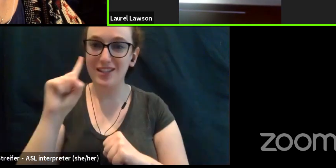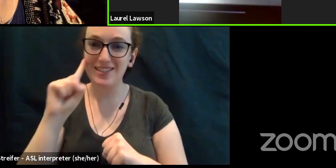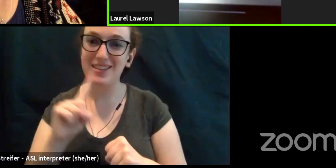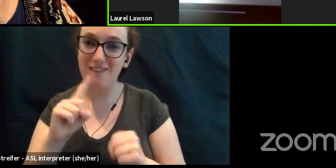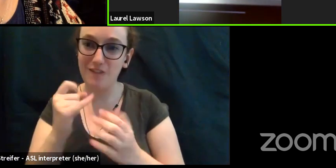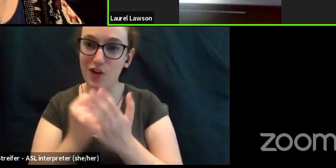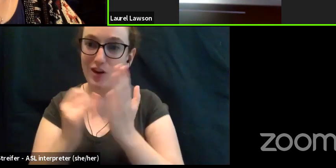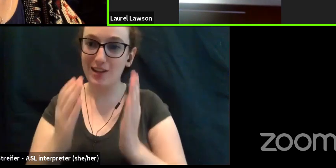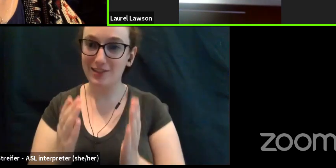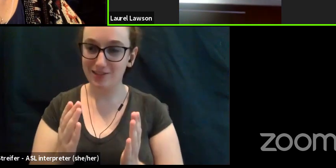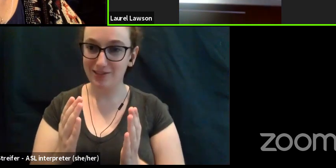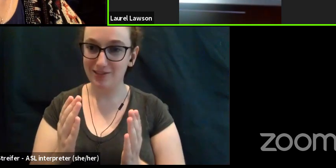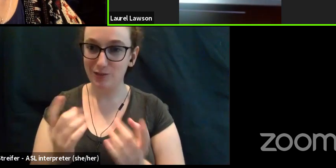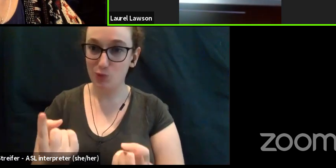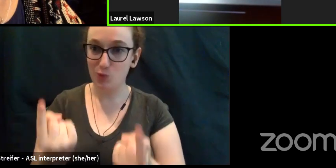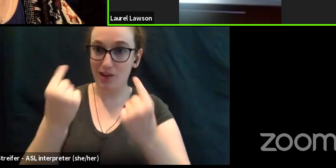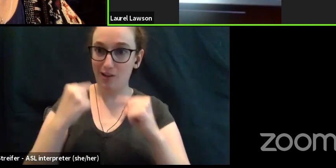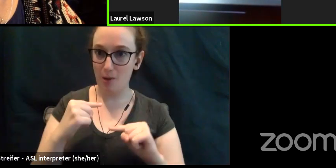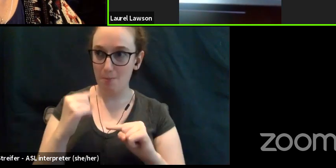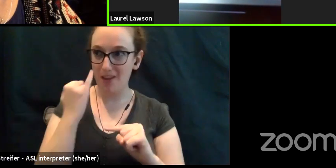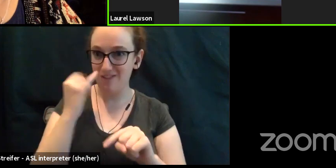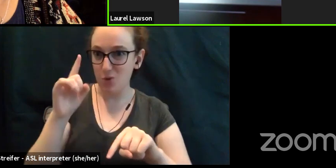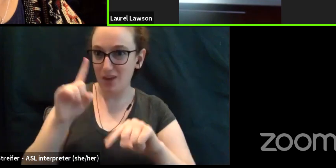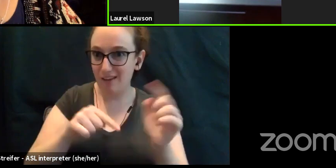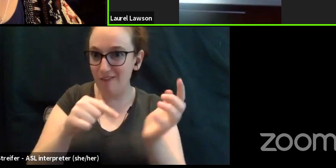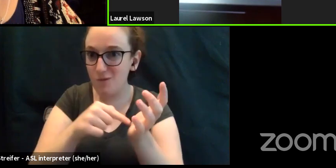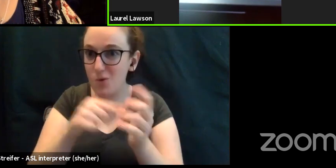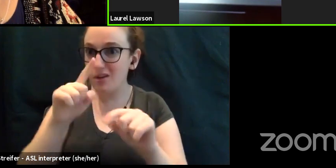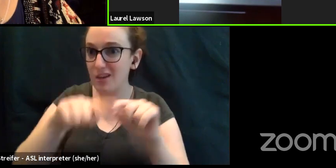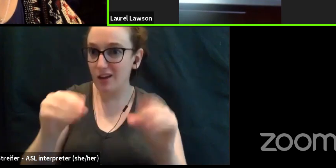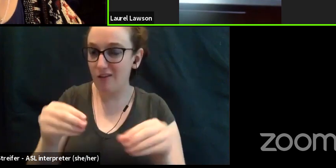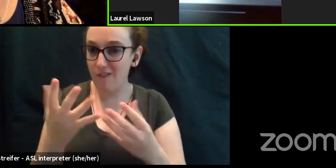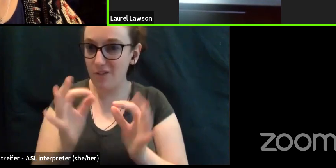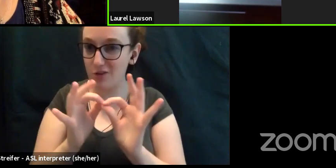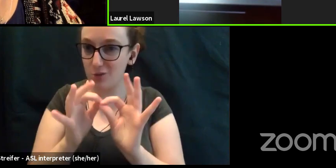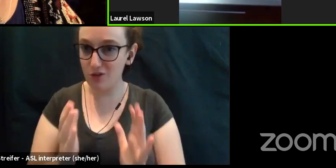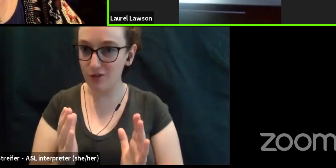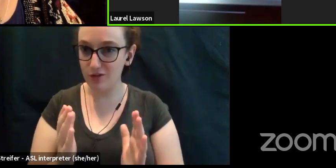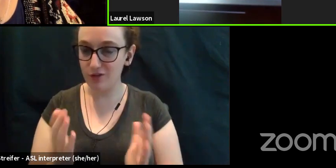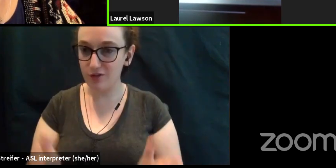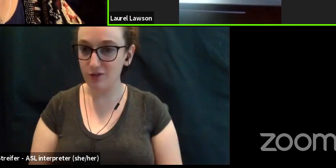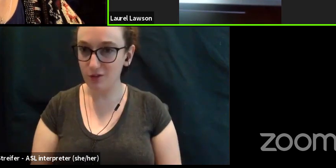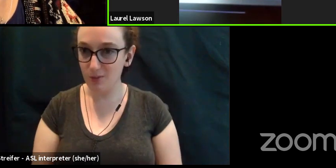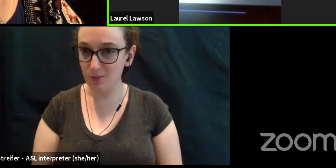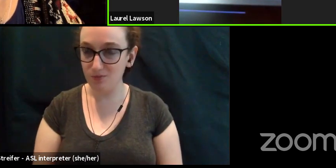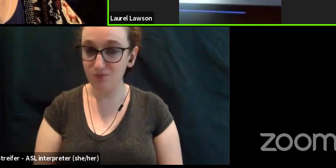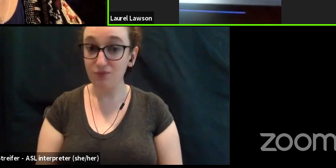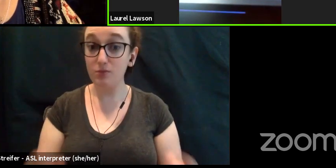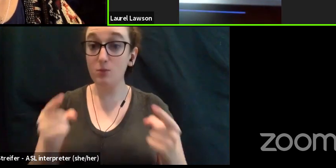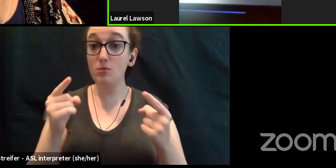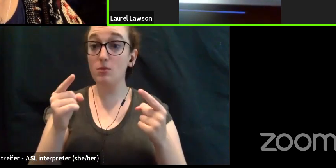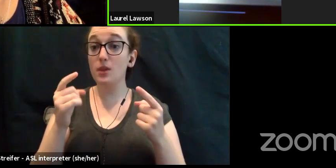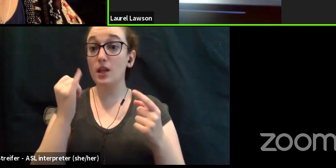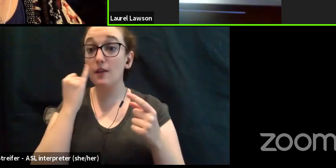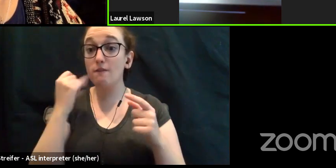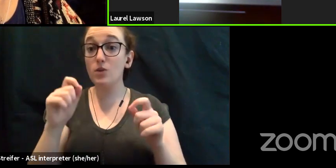artists to come into your process. Mm-hmm. In your audition